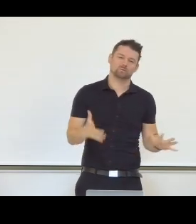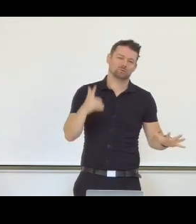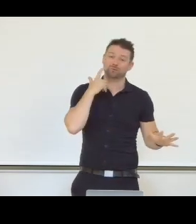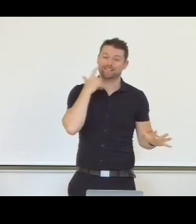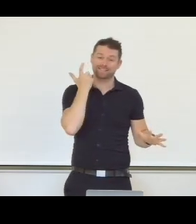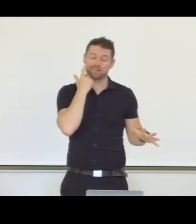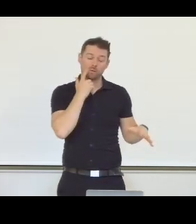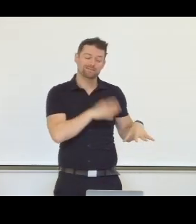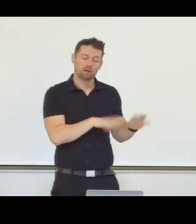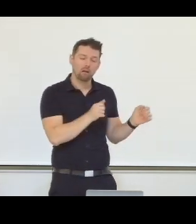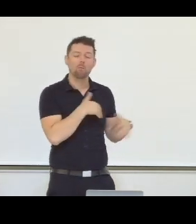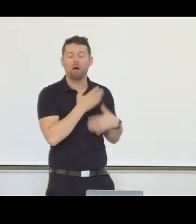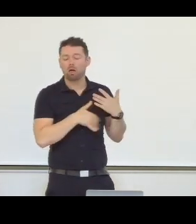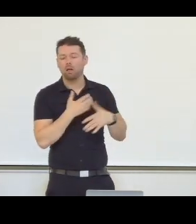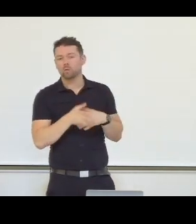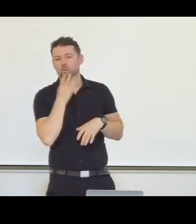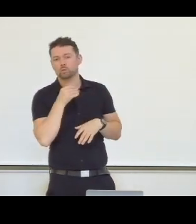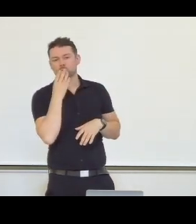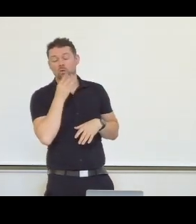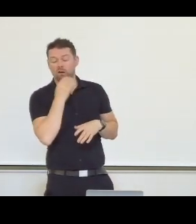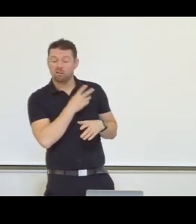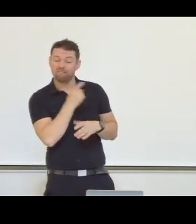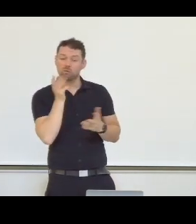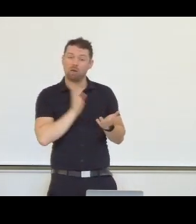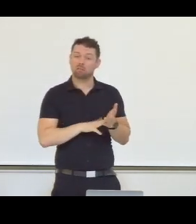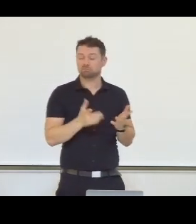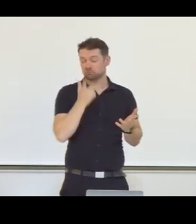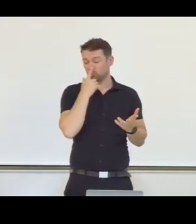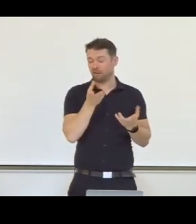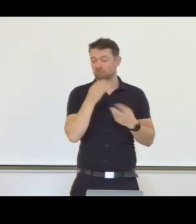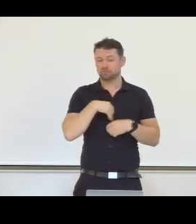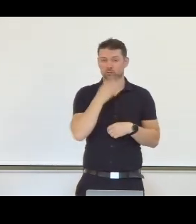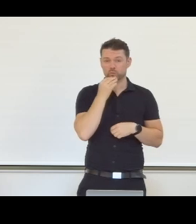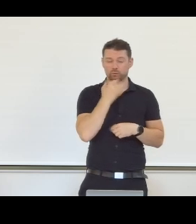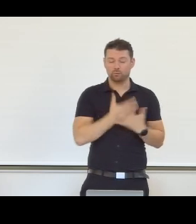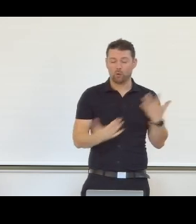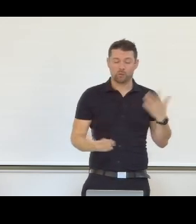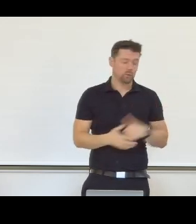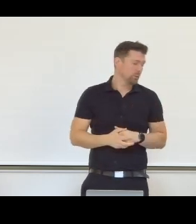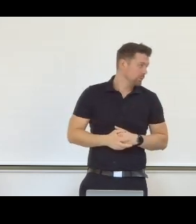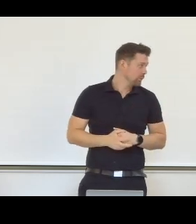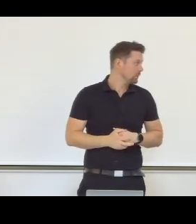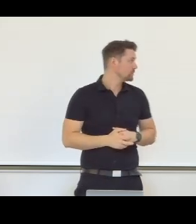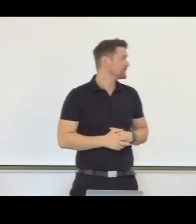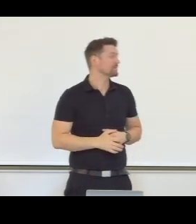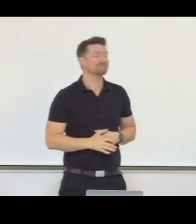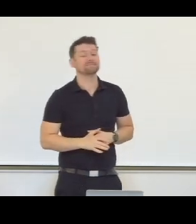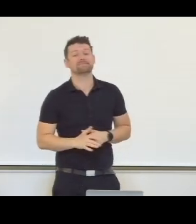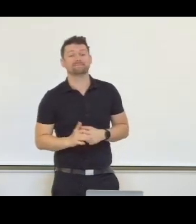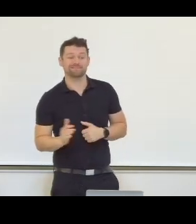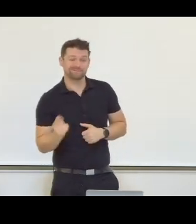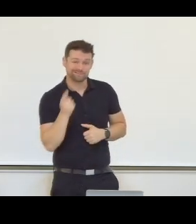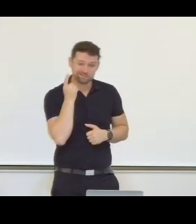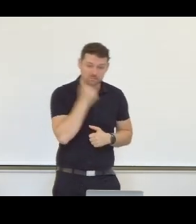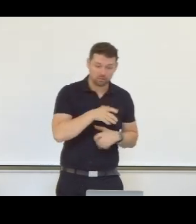beginning, but you get used to it. I mean, humans, they get used to a lot. So this is the module. These are